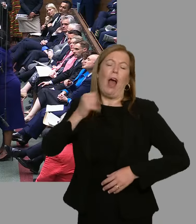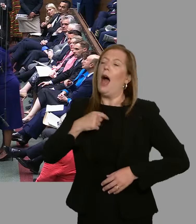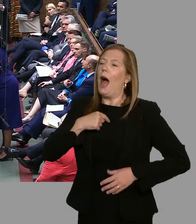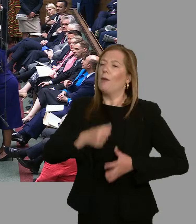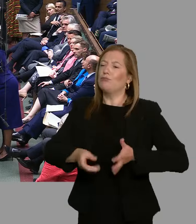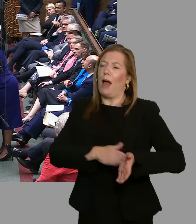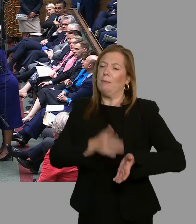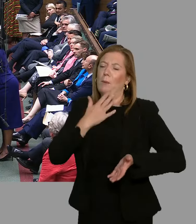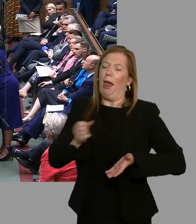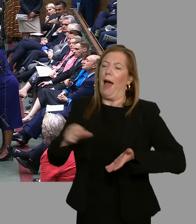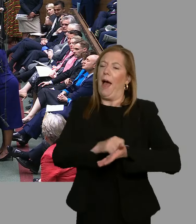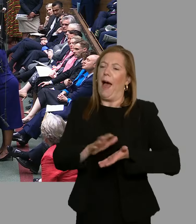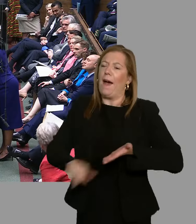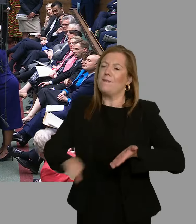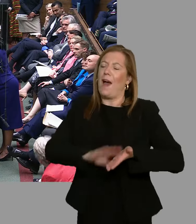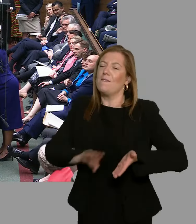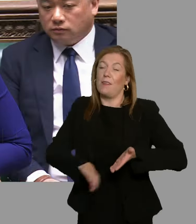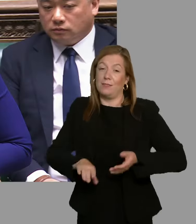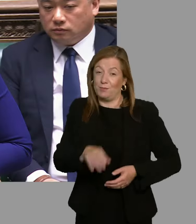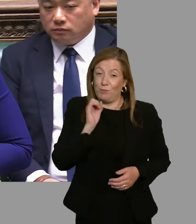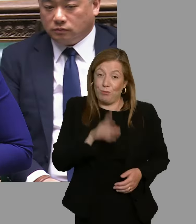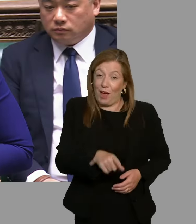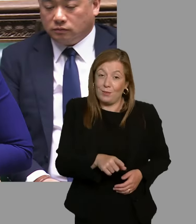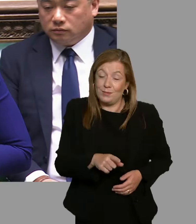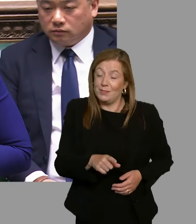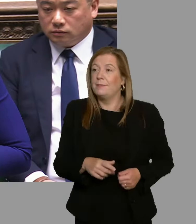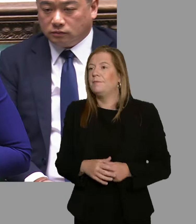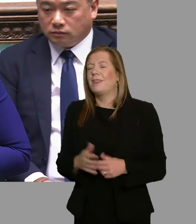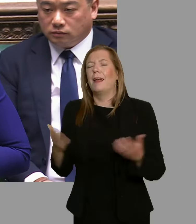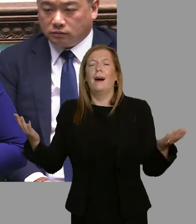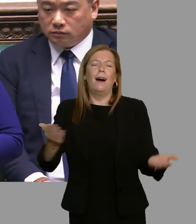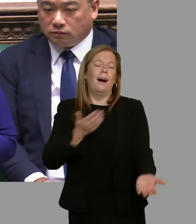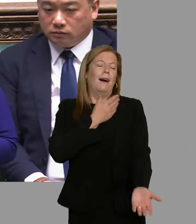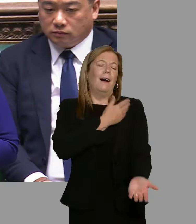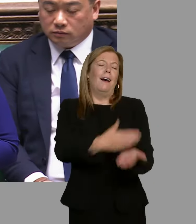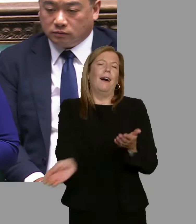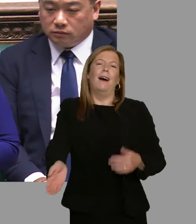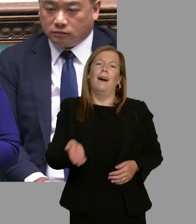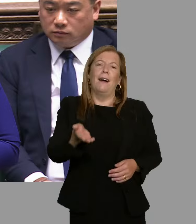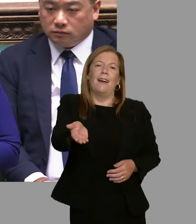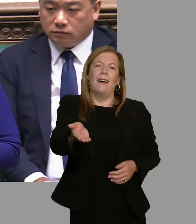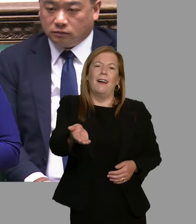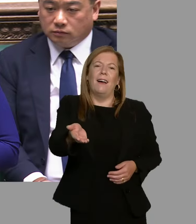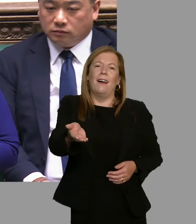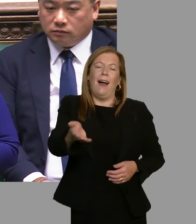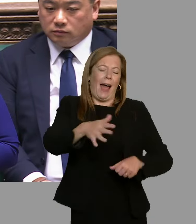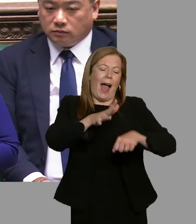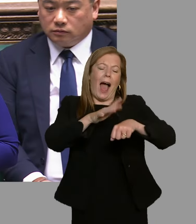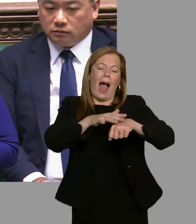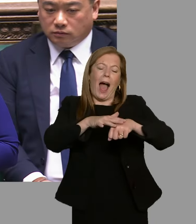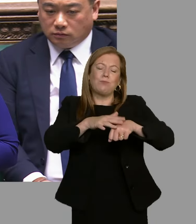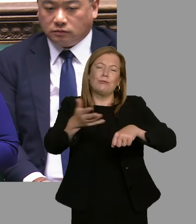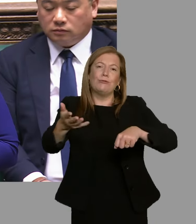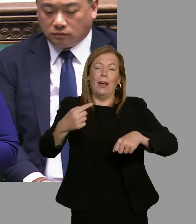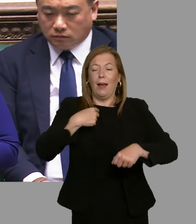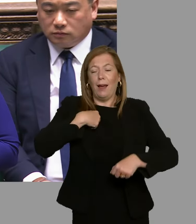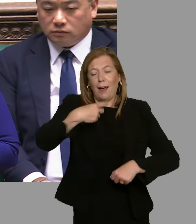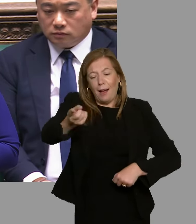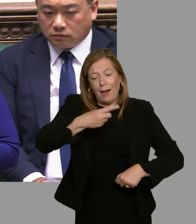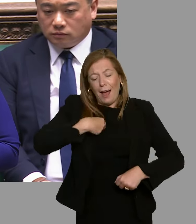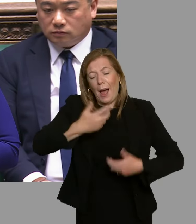Mr. Speaker, I can't believe the Prime Minister is still using this figure. We had this very conversation at the dispatch box. He knows it is just capital spending.